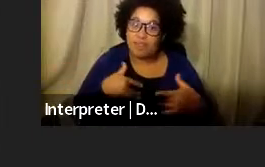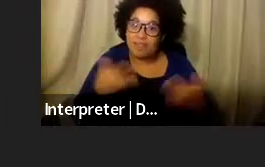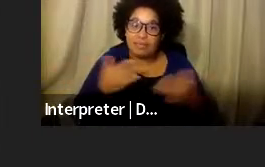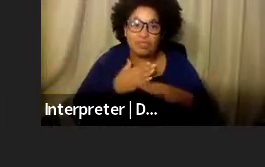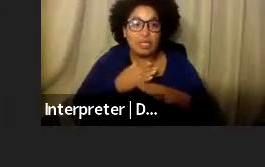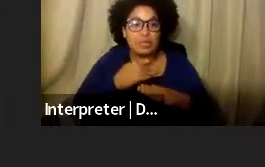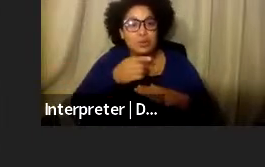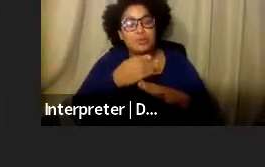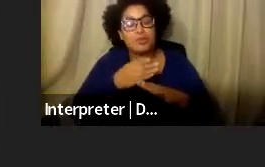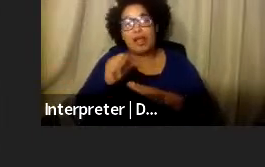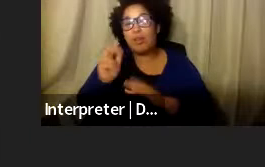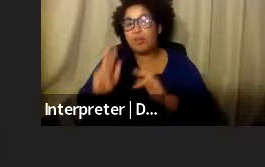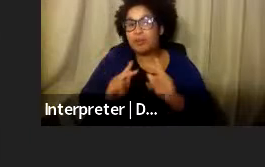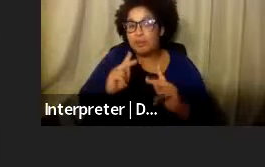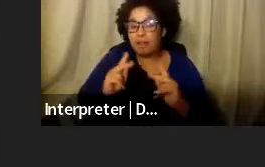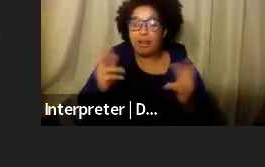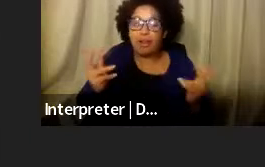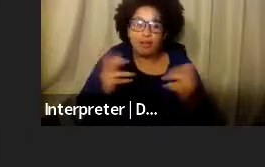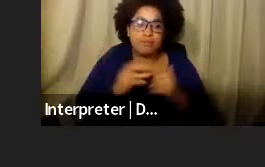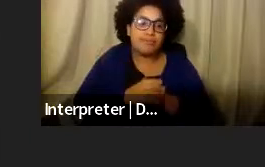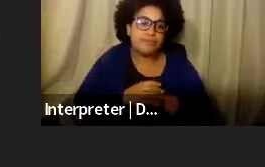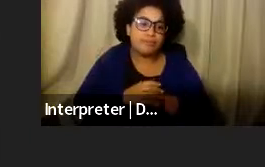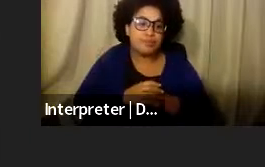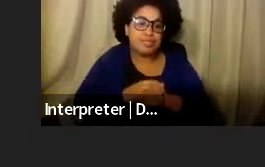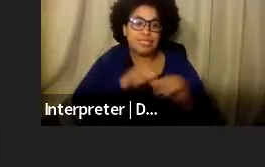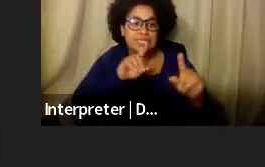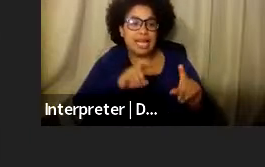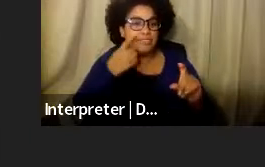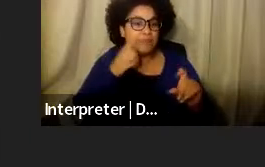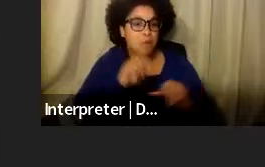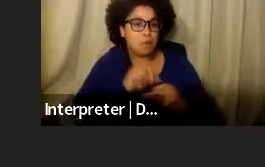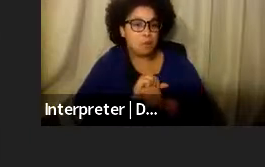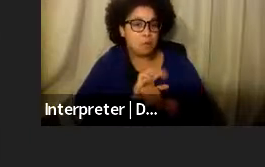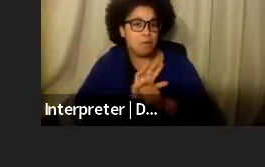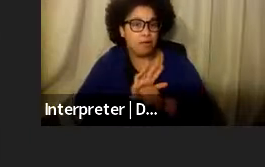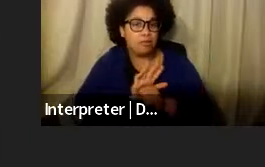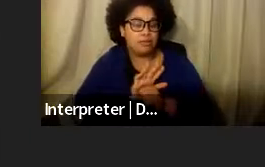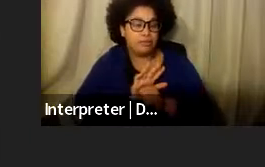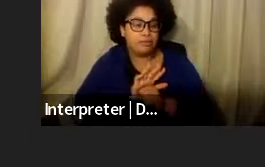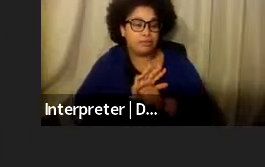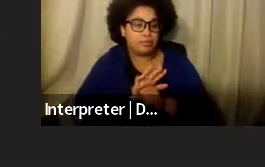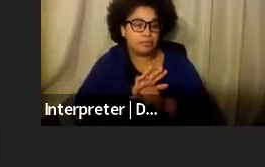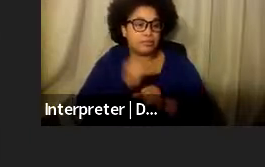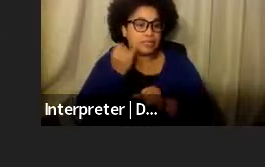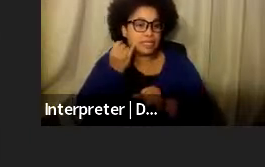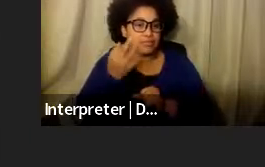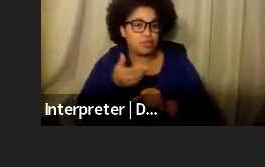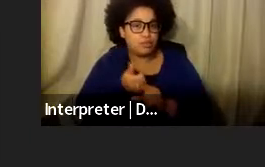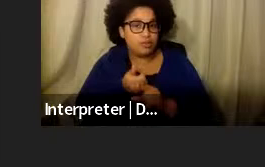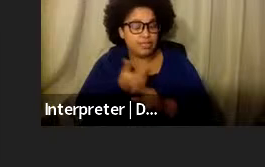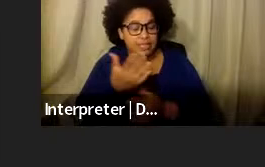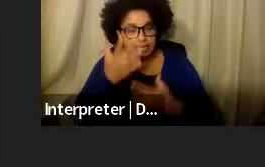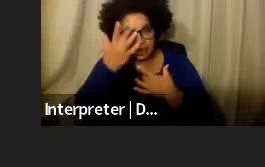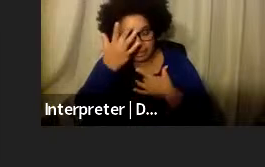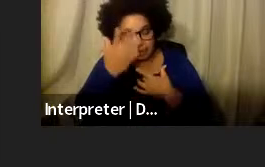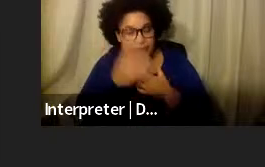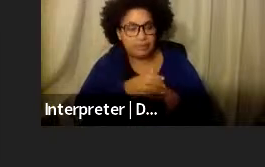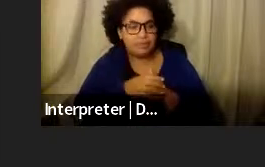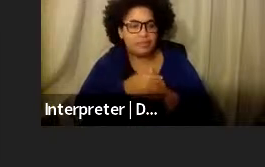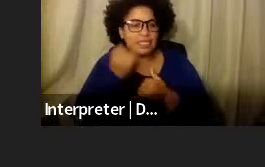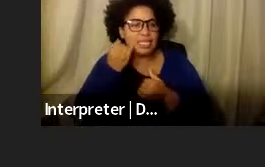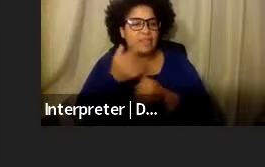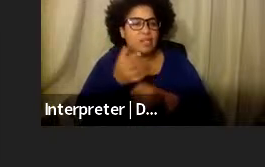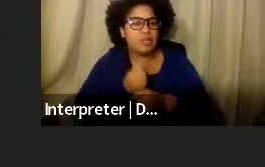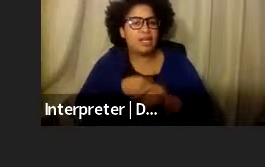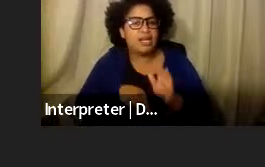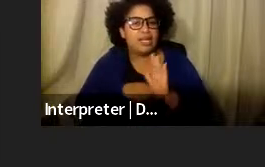you, protect other people. Test for COVID if you're sick. But even if you test negative